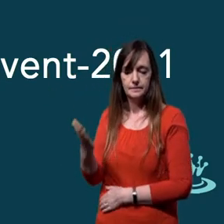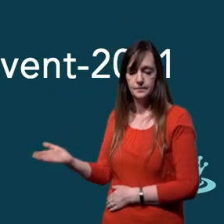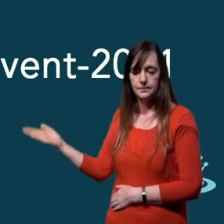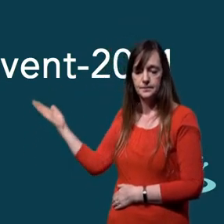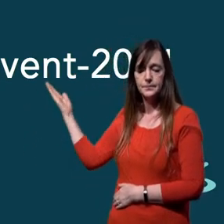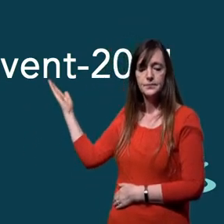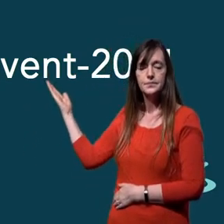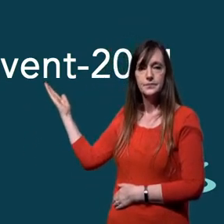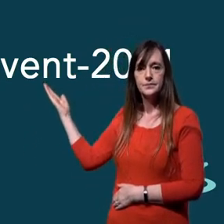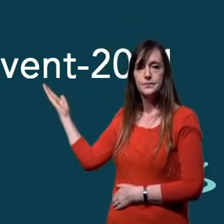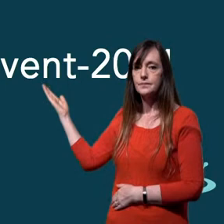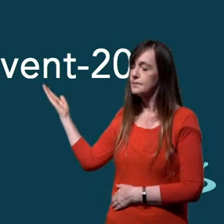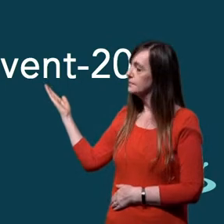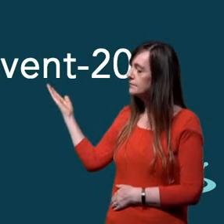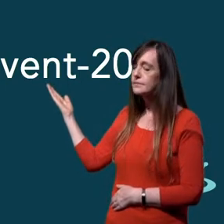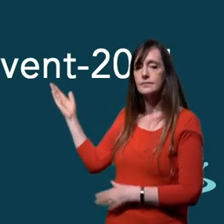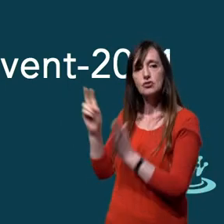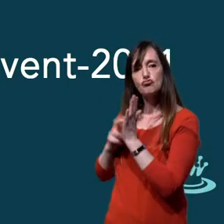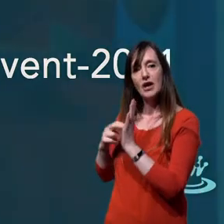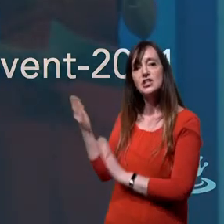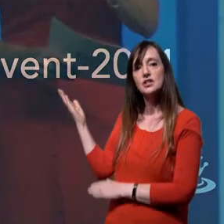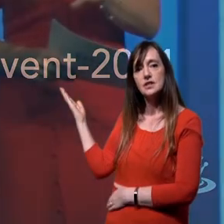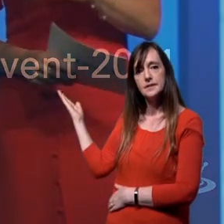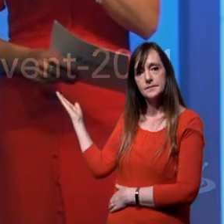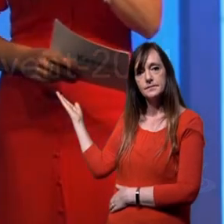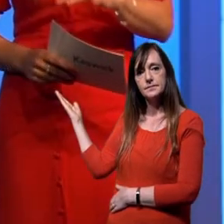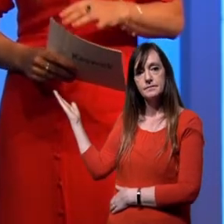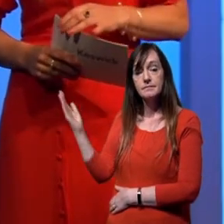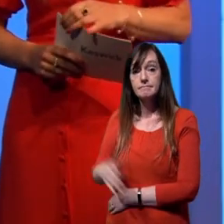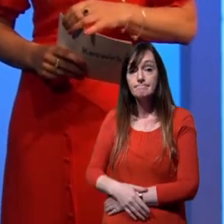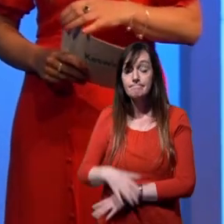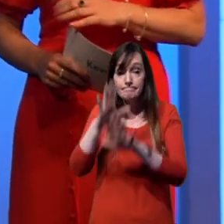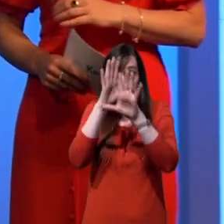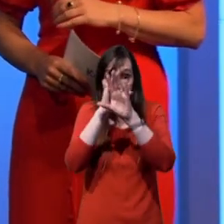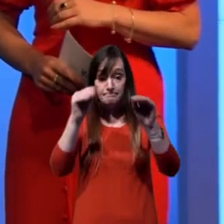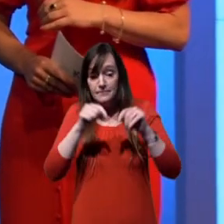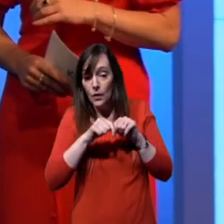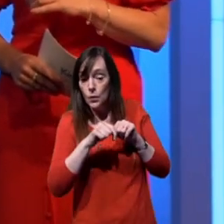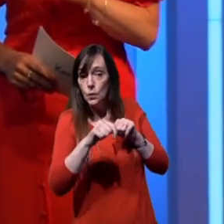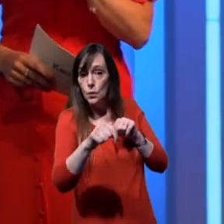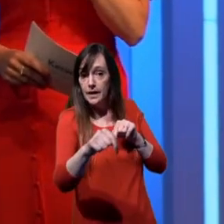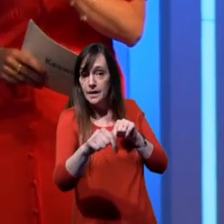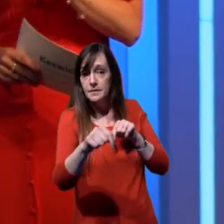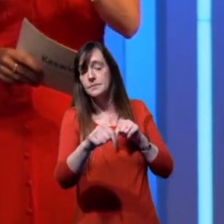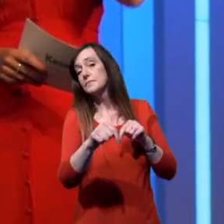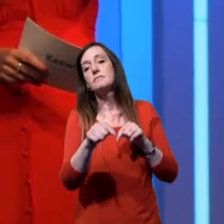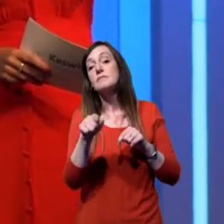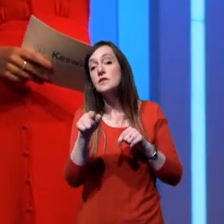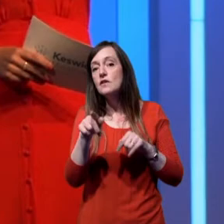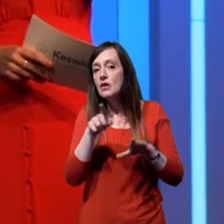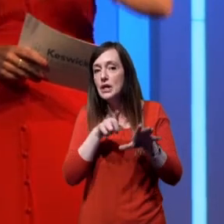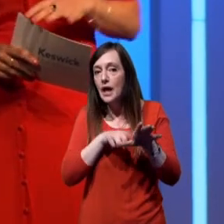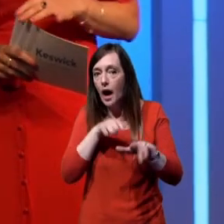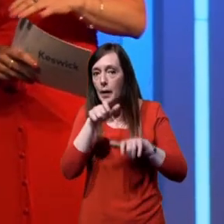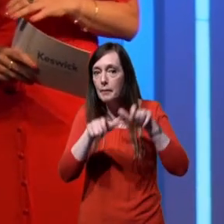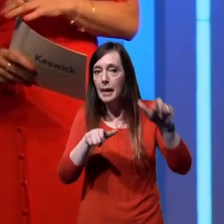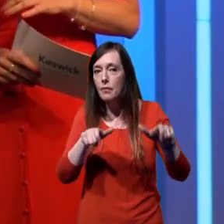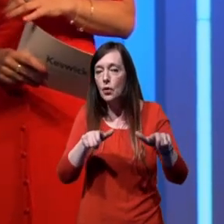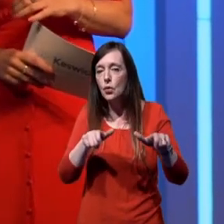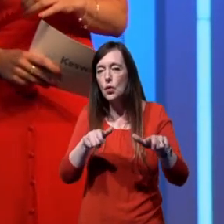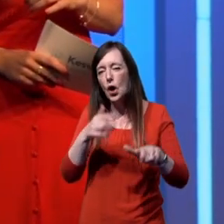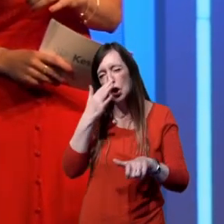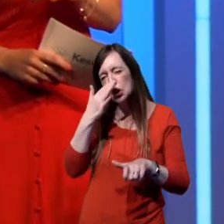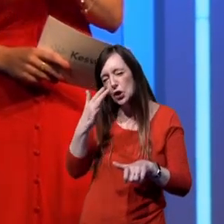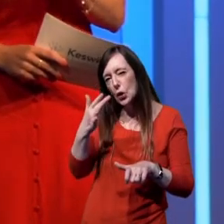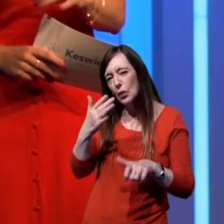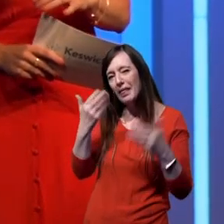you might register. Another advance warning for the rest of the week. If you've got young people that are at the youth evening meetings,